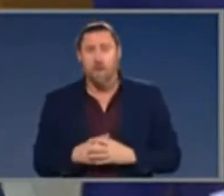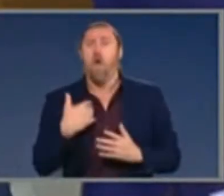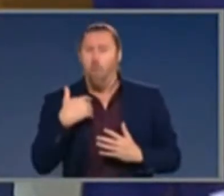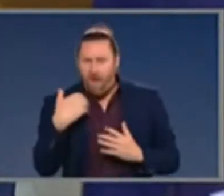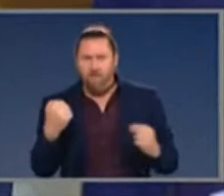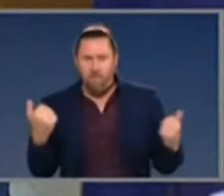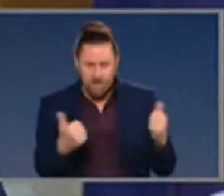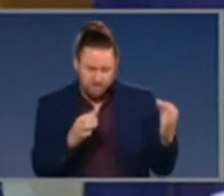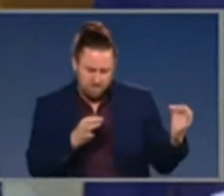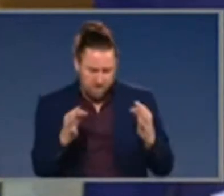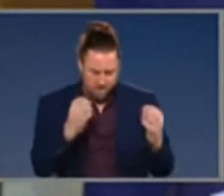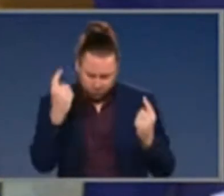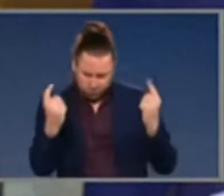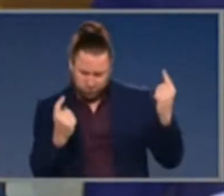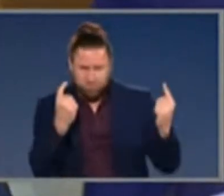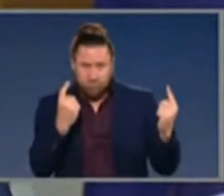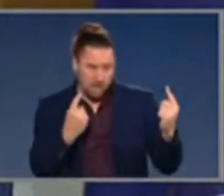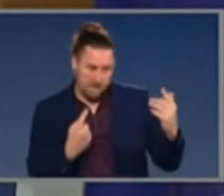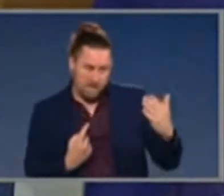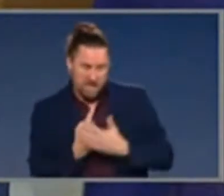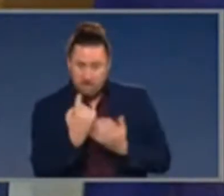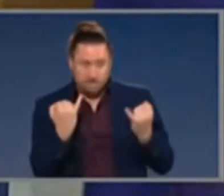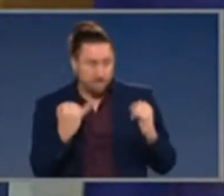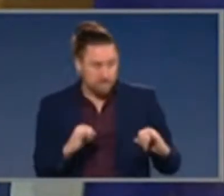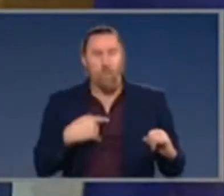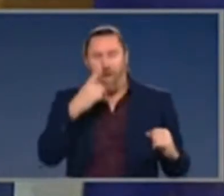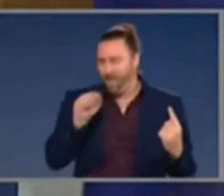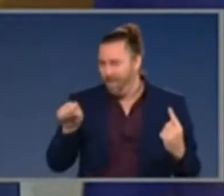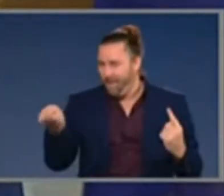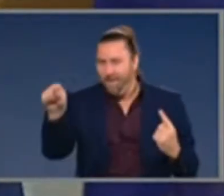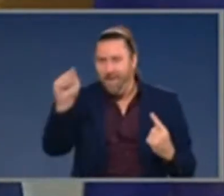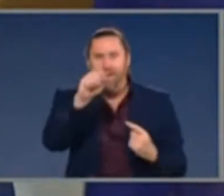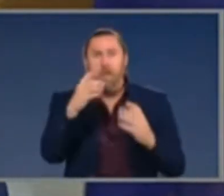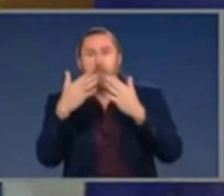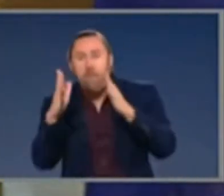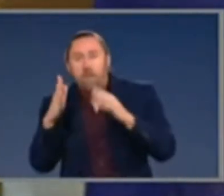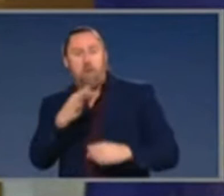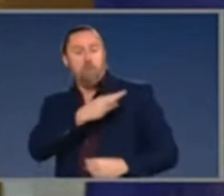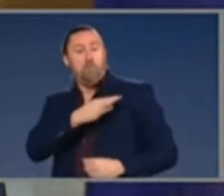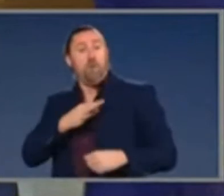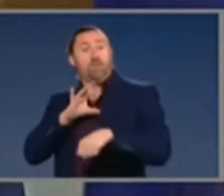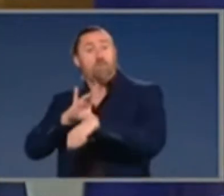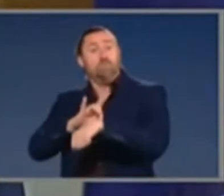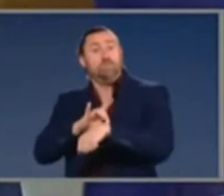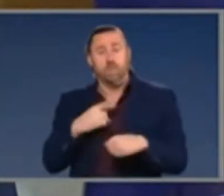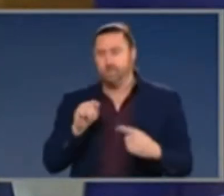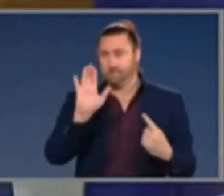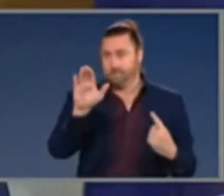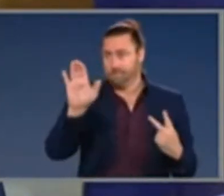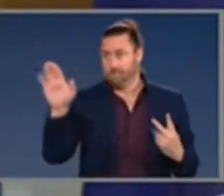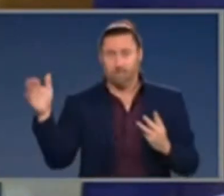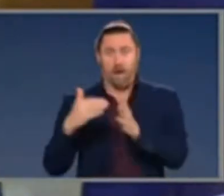substantial plans to expand ICU capacity in the public and private hospital system in Victoria. I don't think there would be